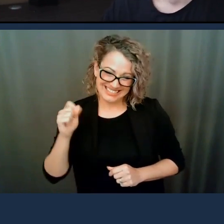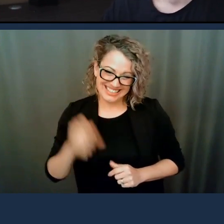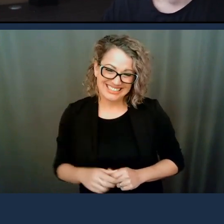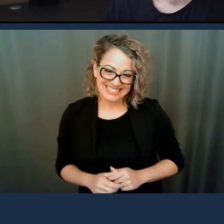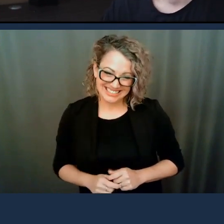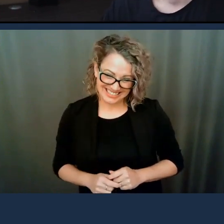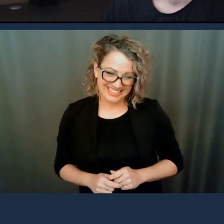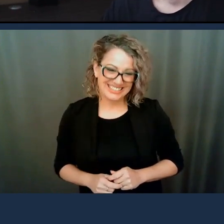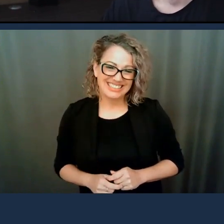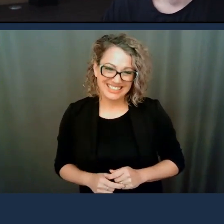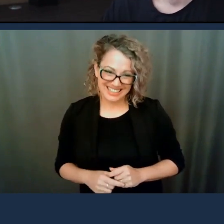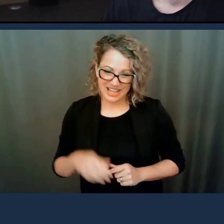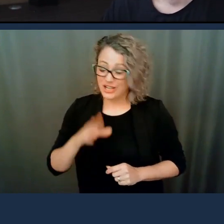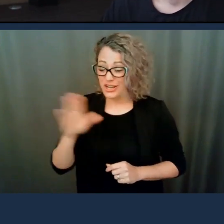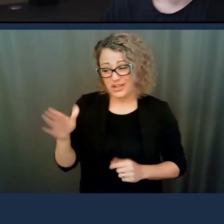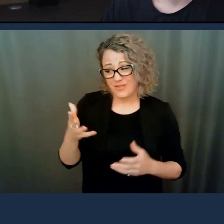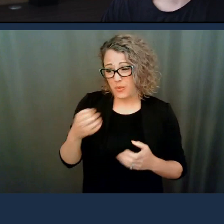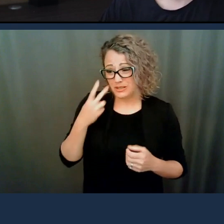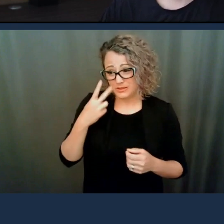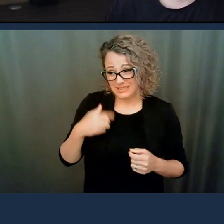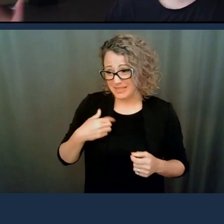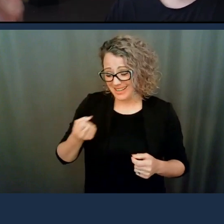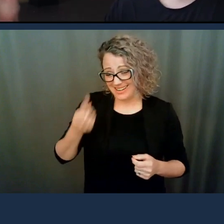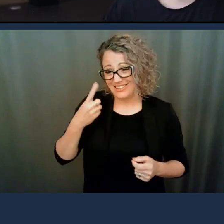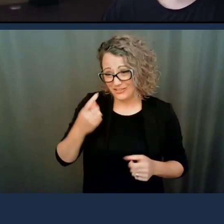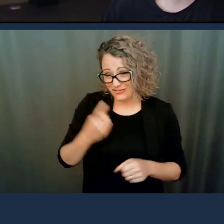You're never gonna see me again. Oh my word! What?